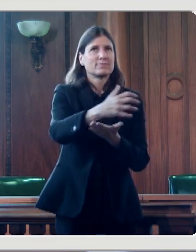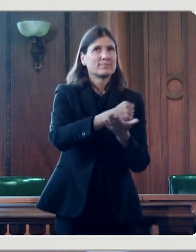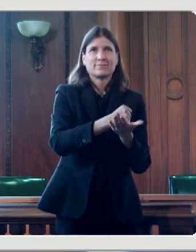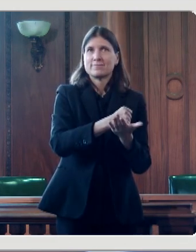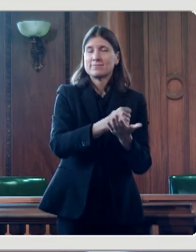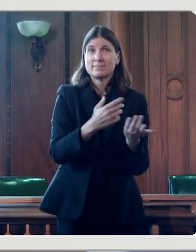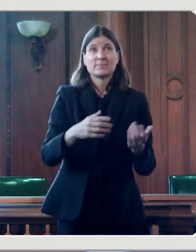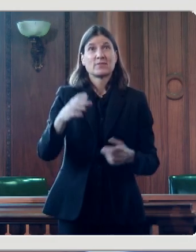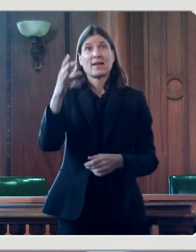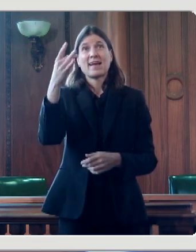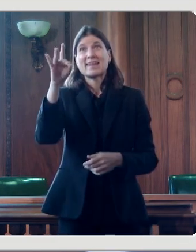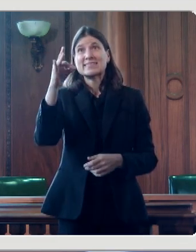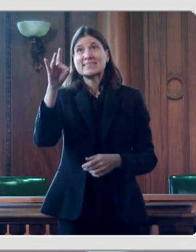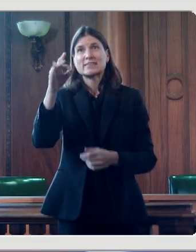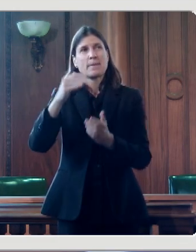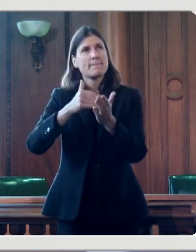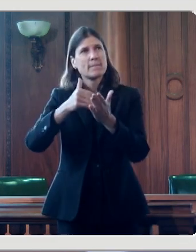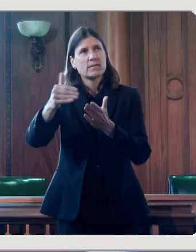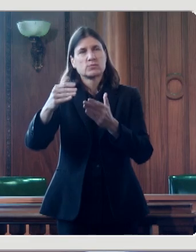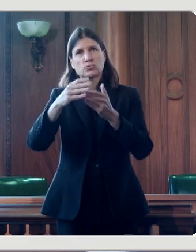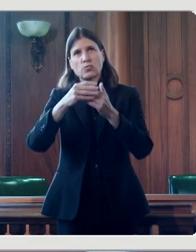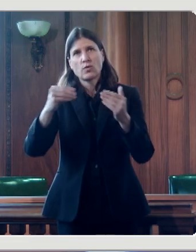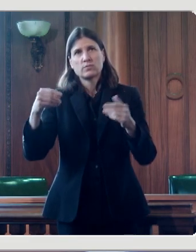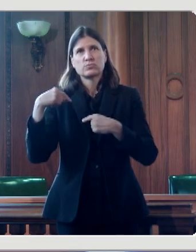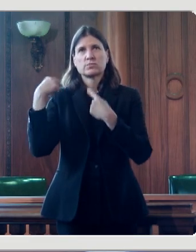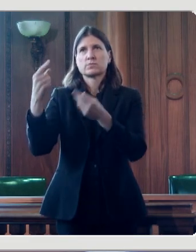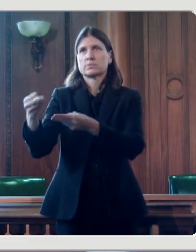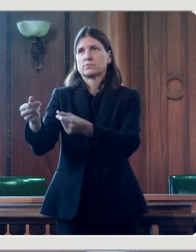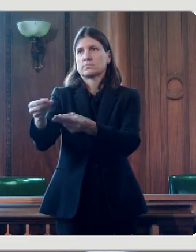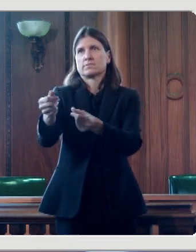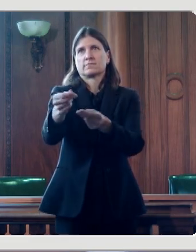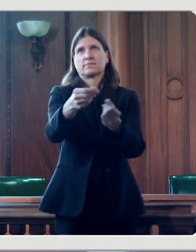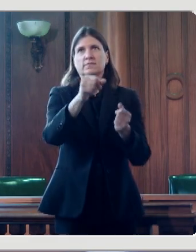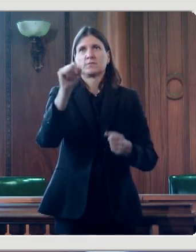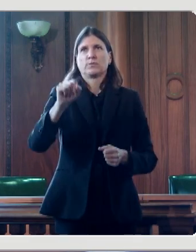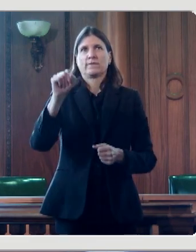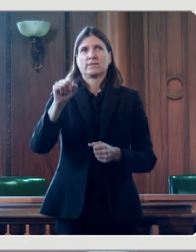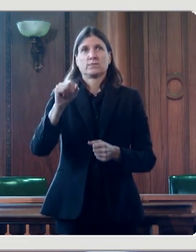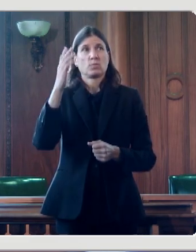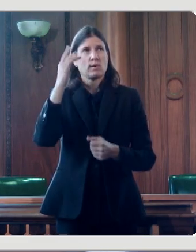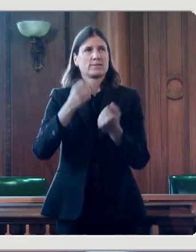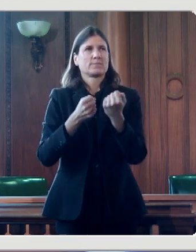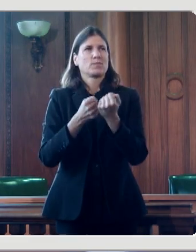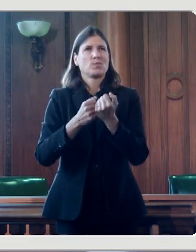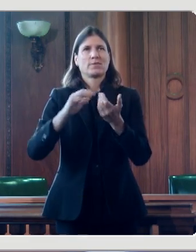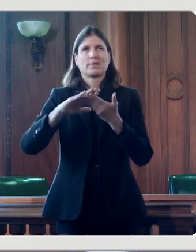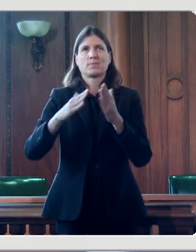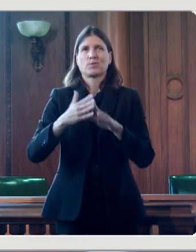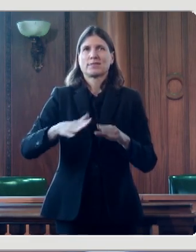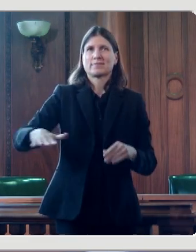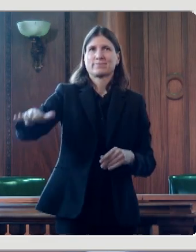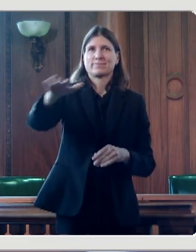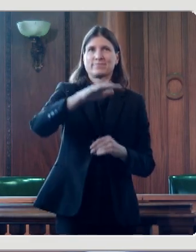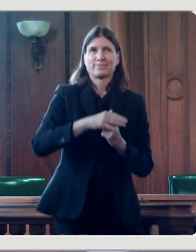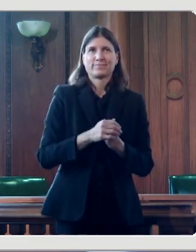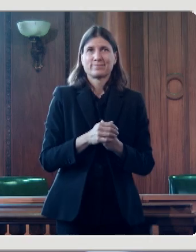$18.7 million. Of that, 7.5 is still deficit. But again, I'm going to do whatever we have to do to